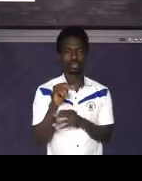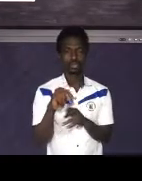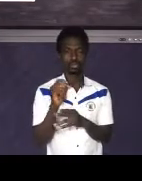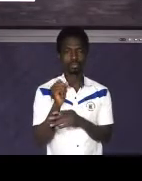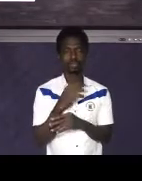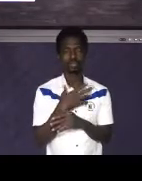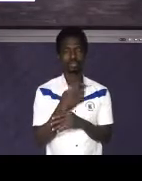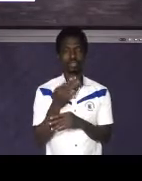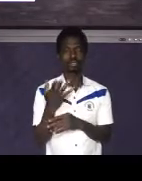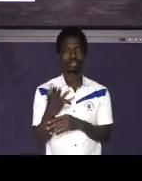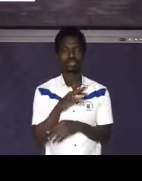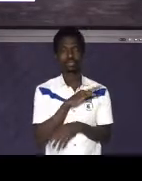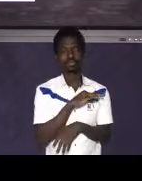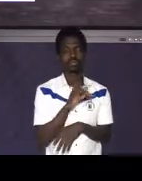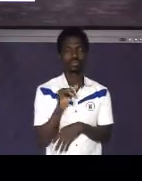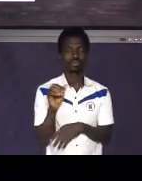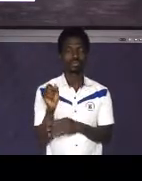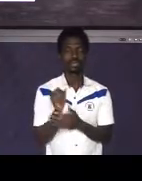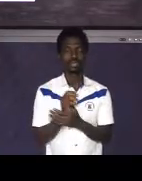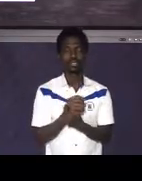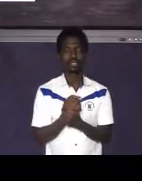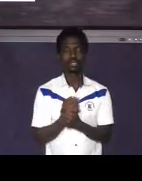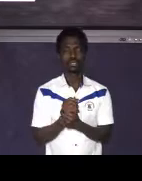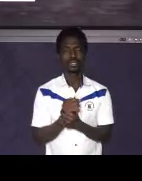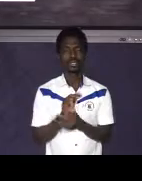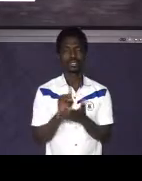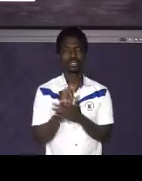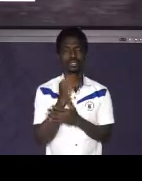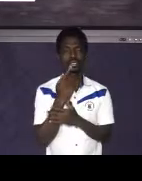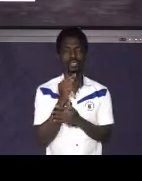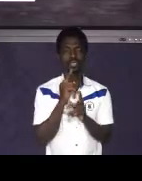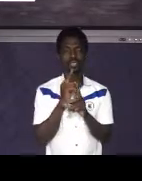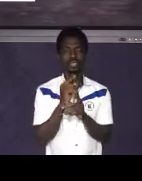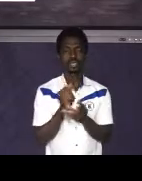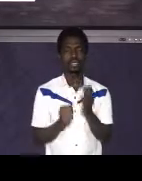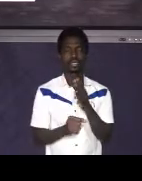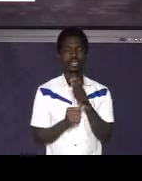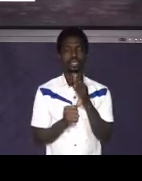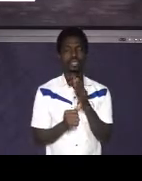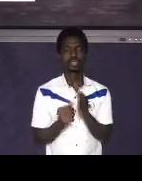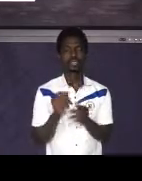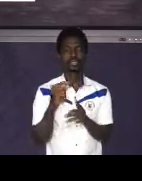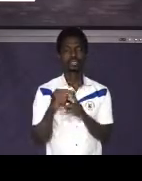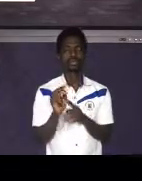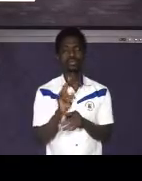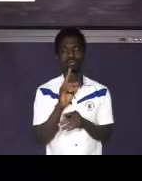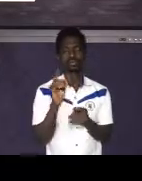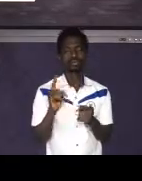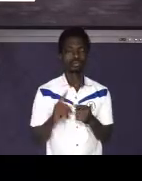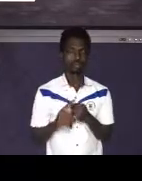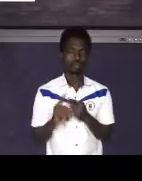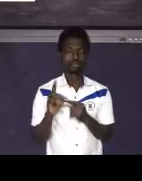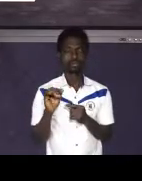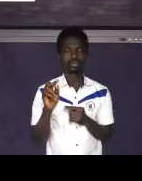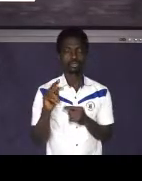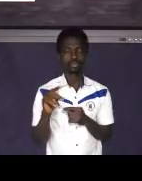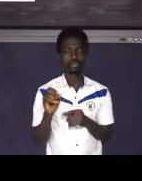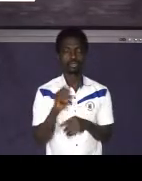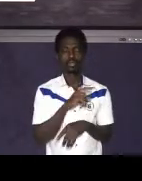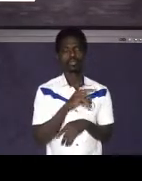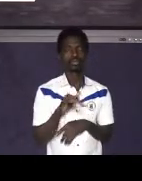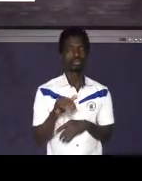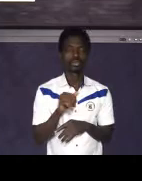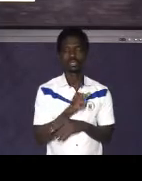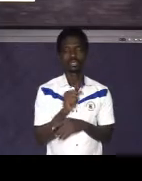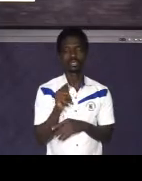nouns and their quantifiers. That is the assisting words used to denote quantity.